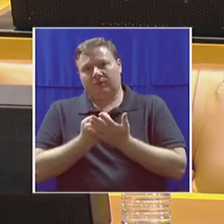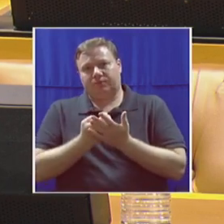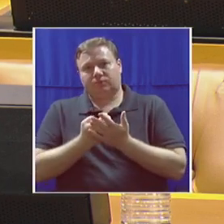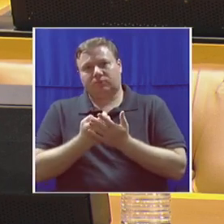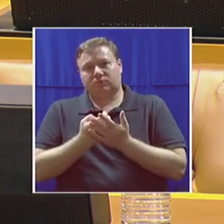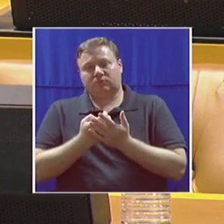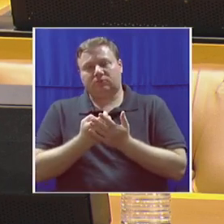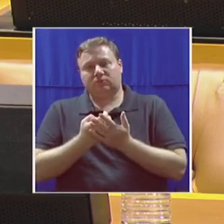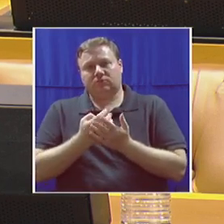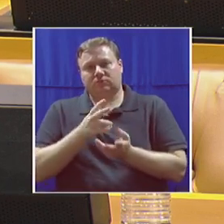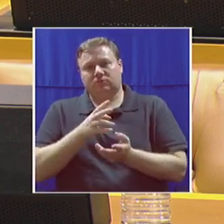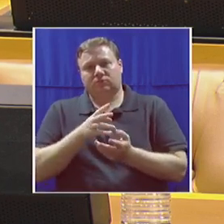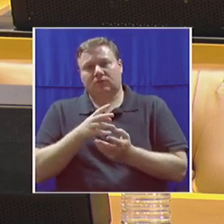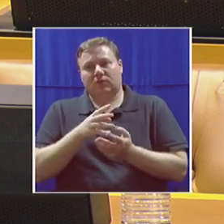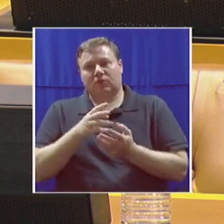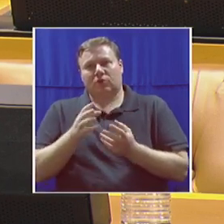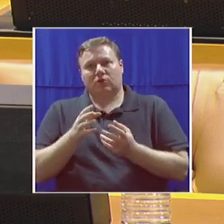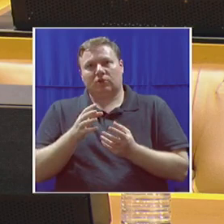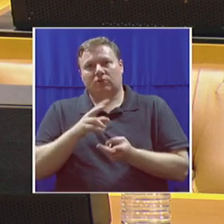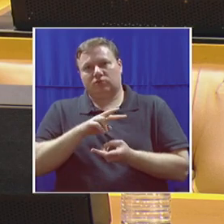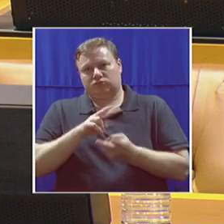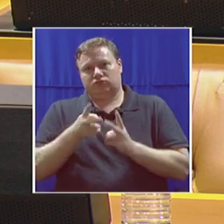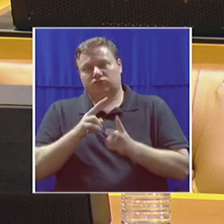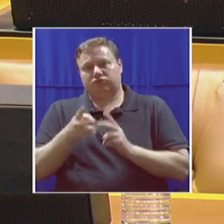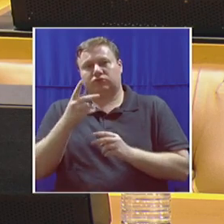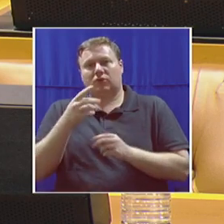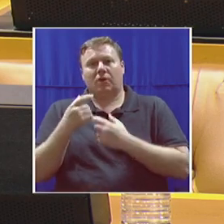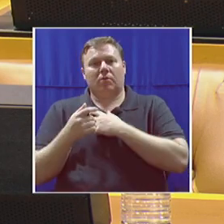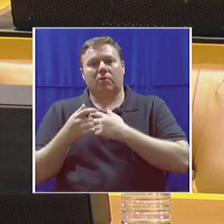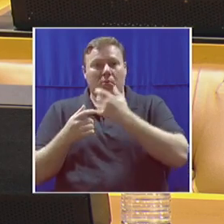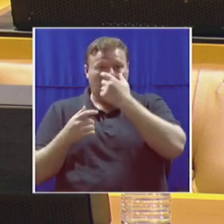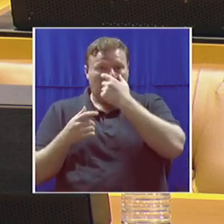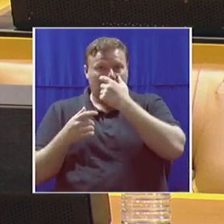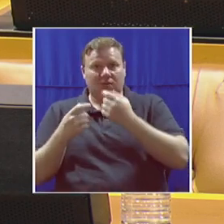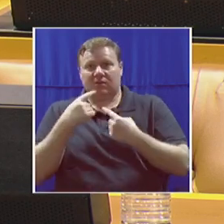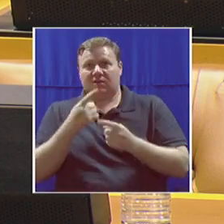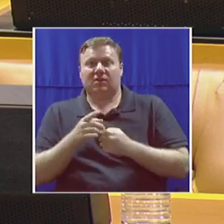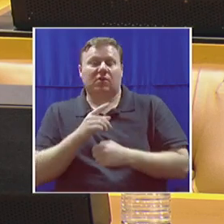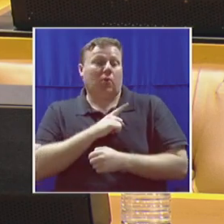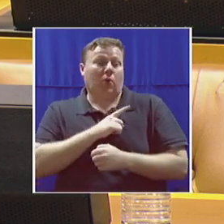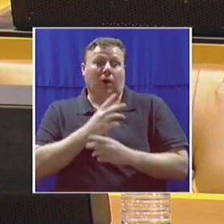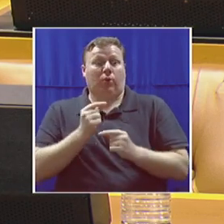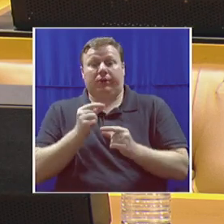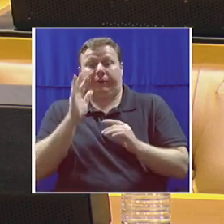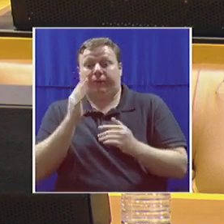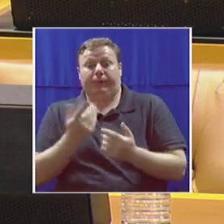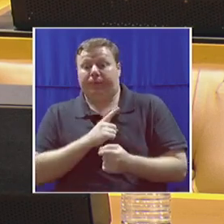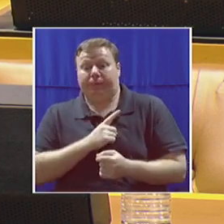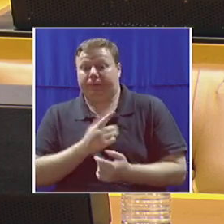as our line by the president well first of all I don't know why the expedience but anyway